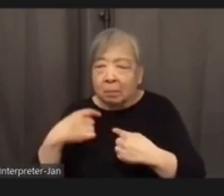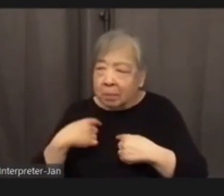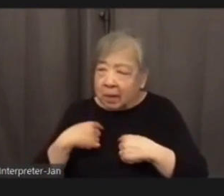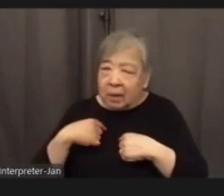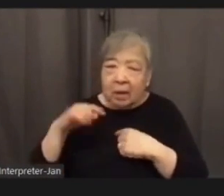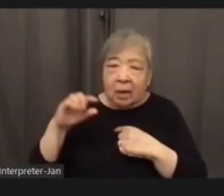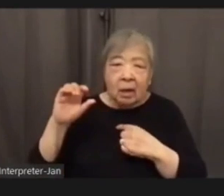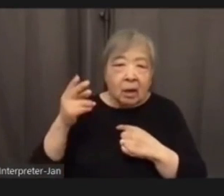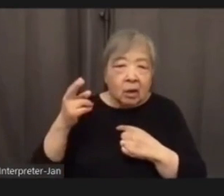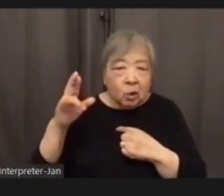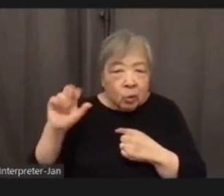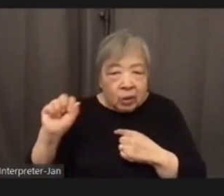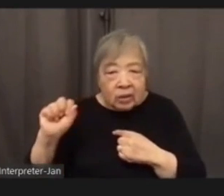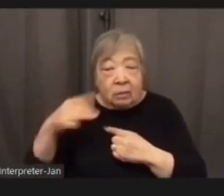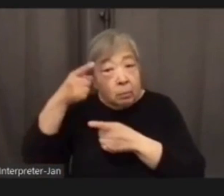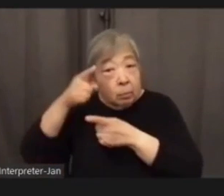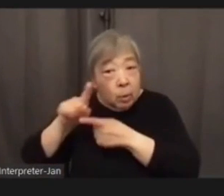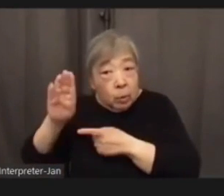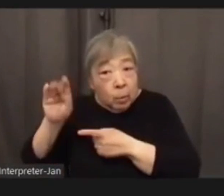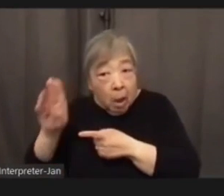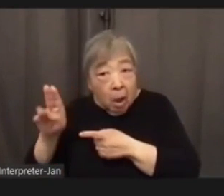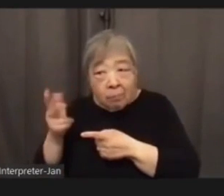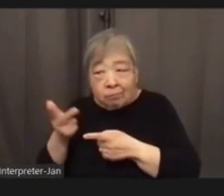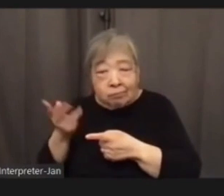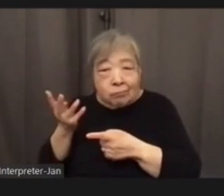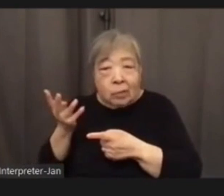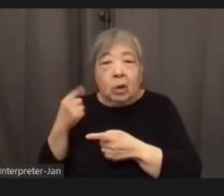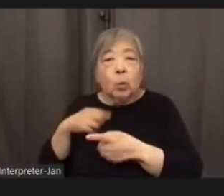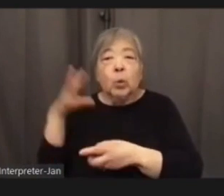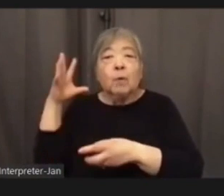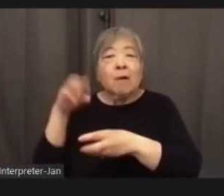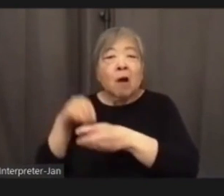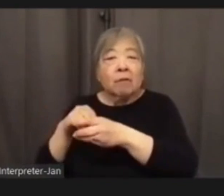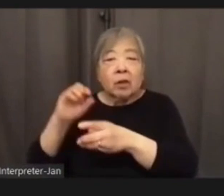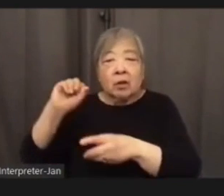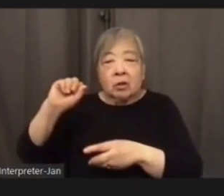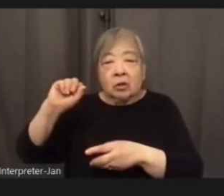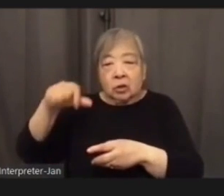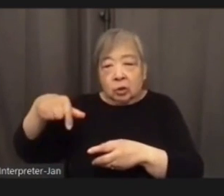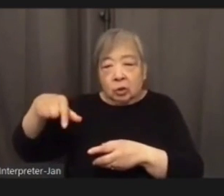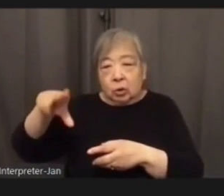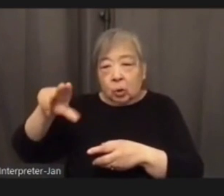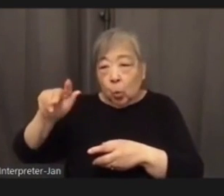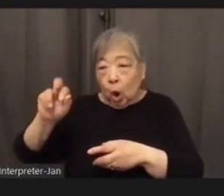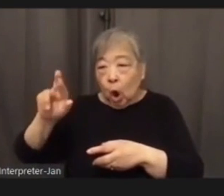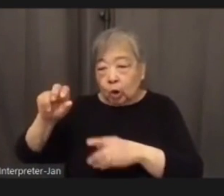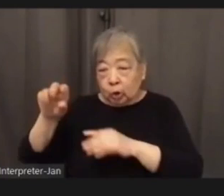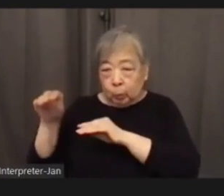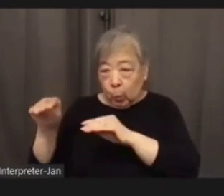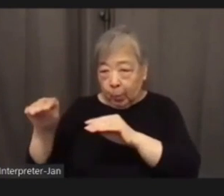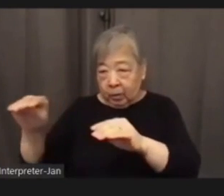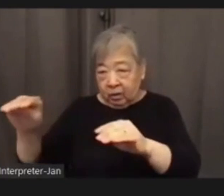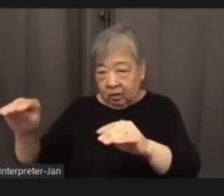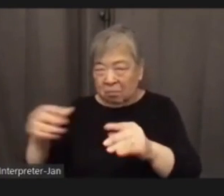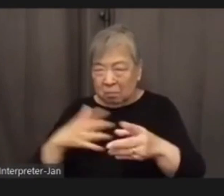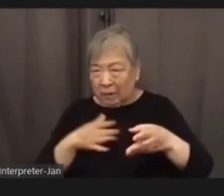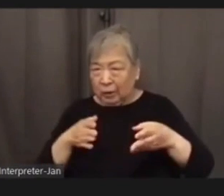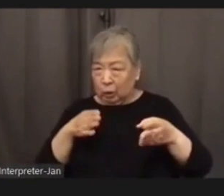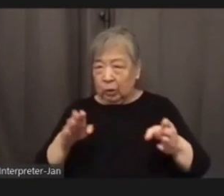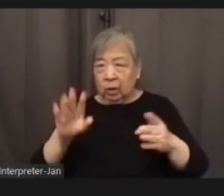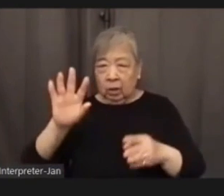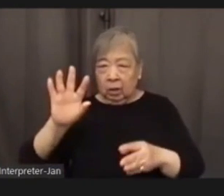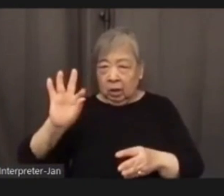brother Bob, we were involved in the squatters movement, which was right on my street in 91st in